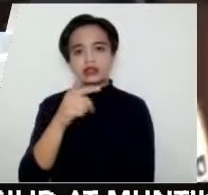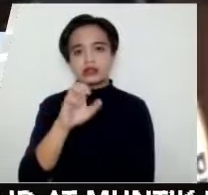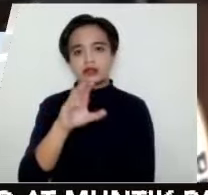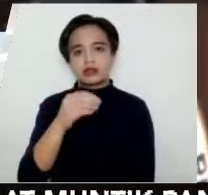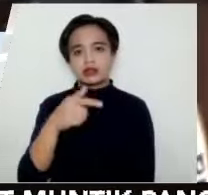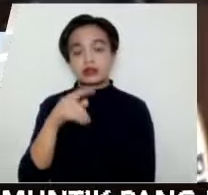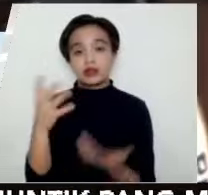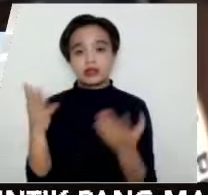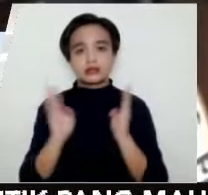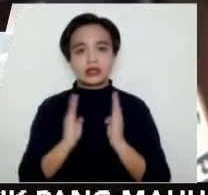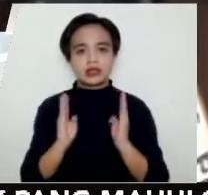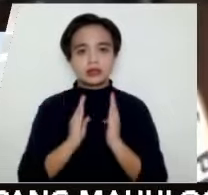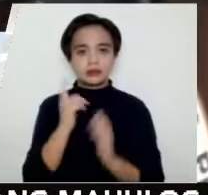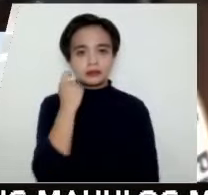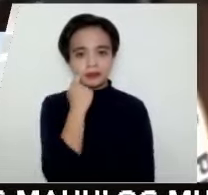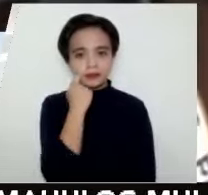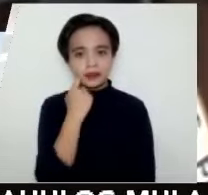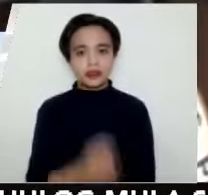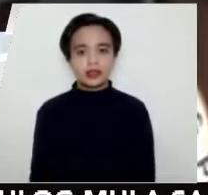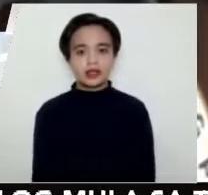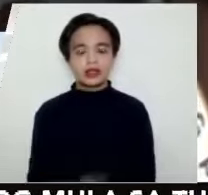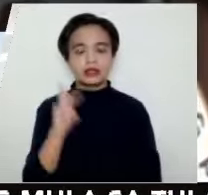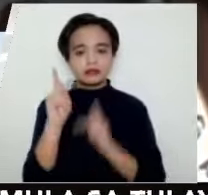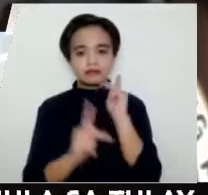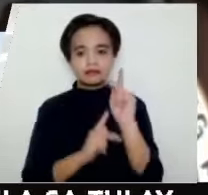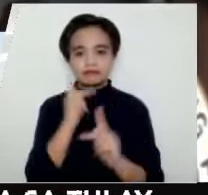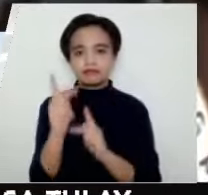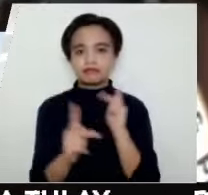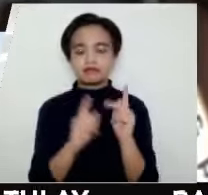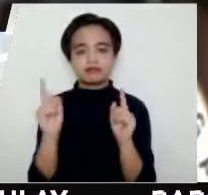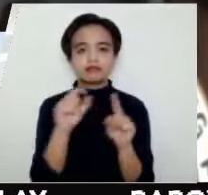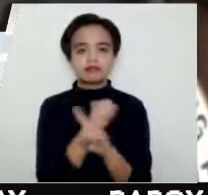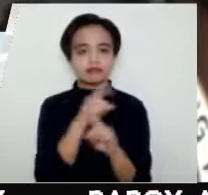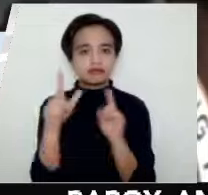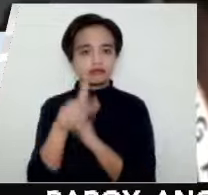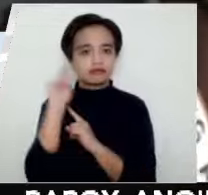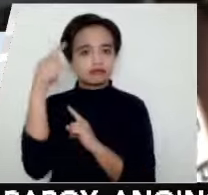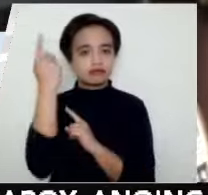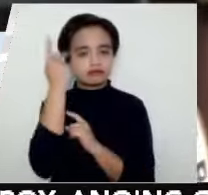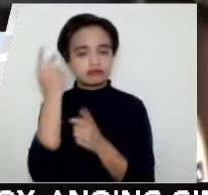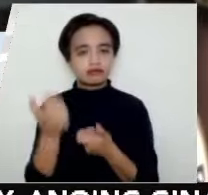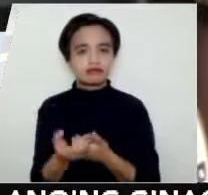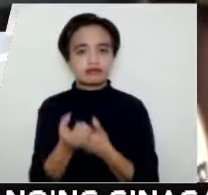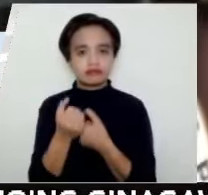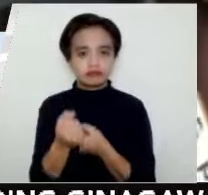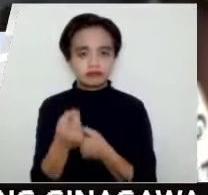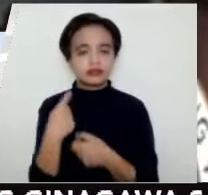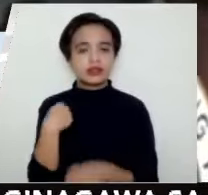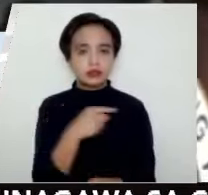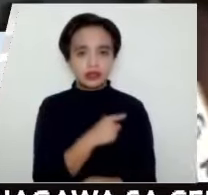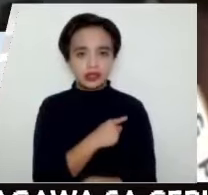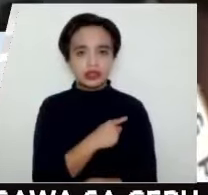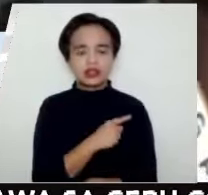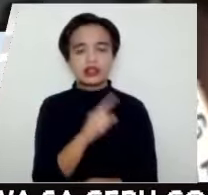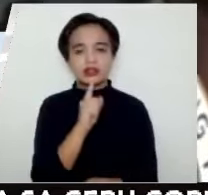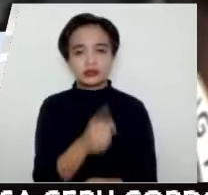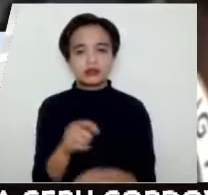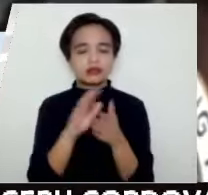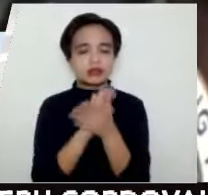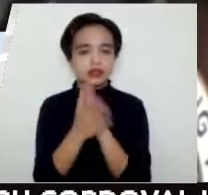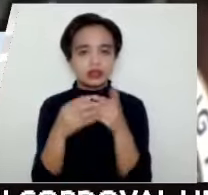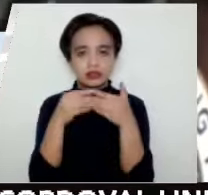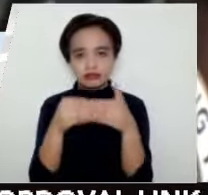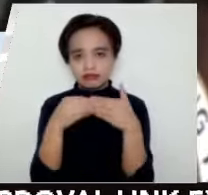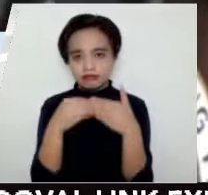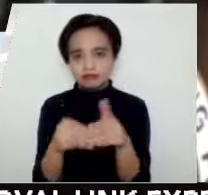harm our people and corrode social and political trust, we will be adept, we will be flexible, and we will be ready